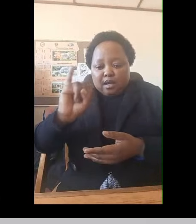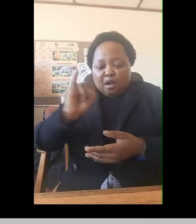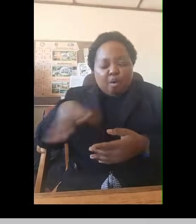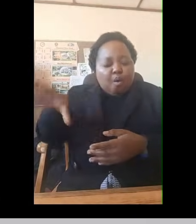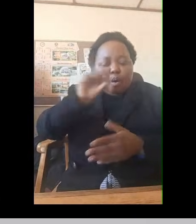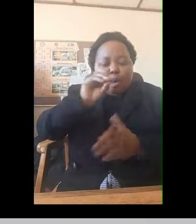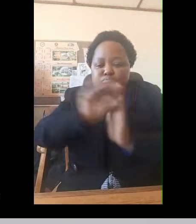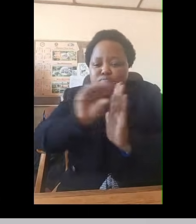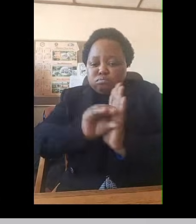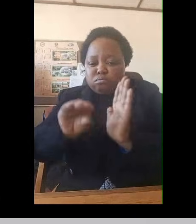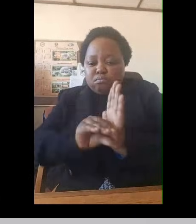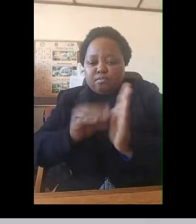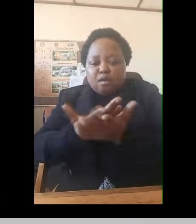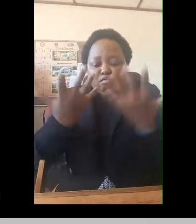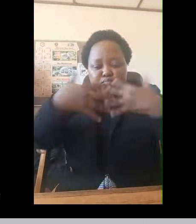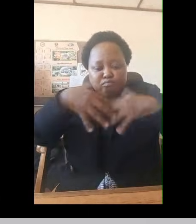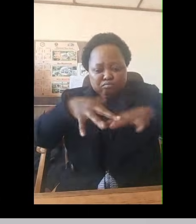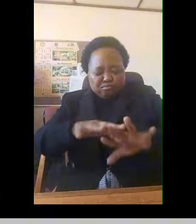programs.